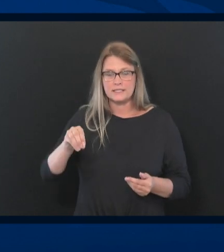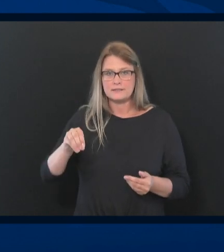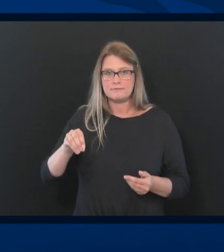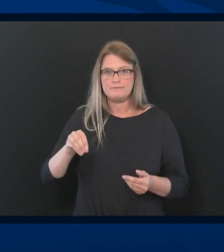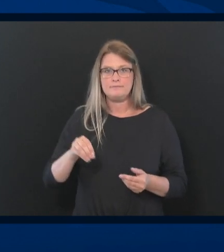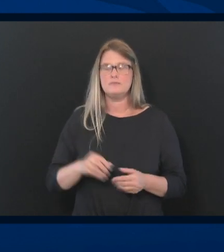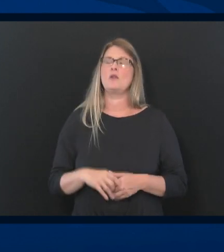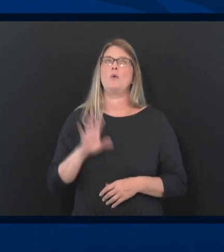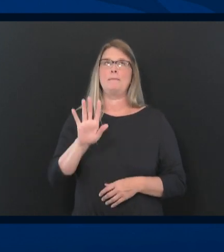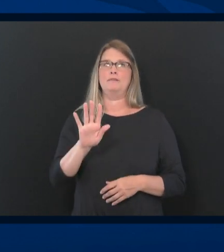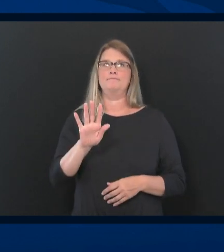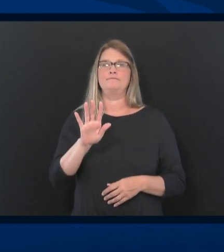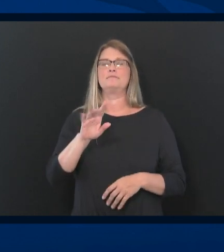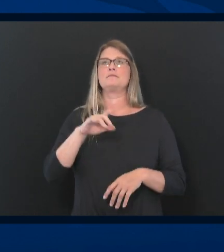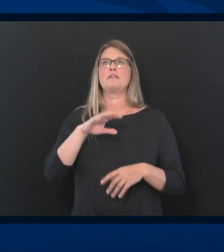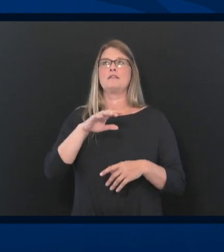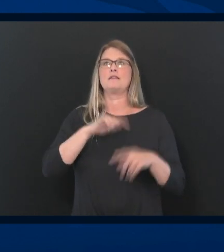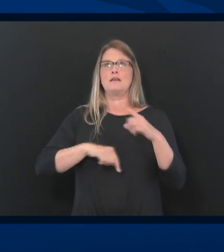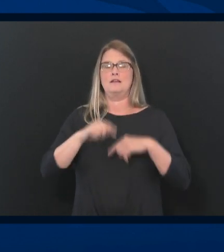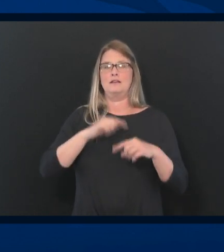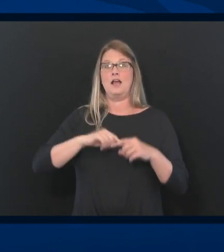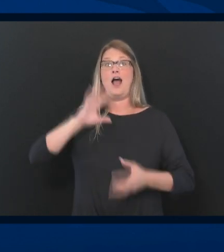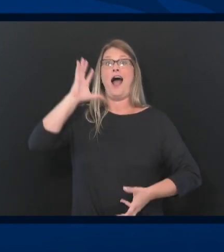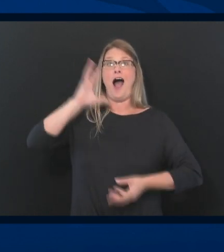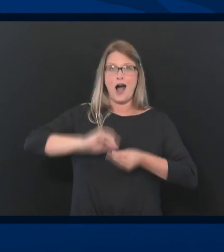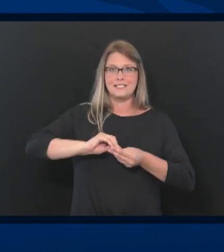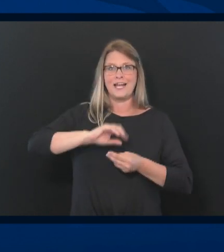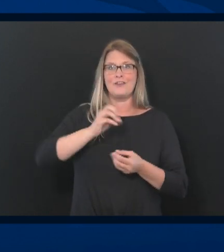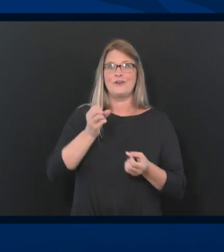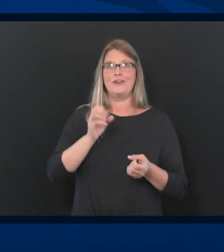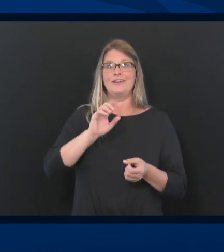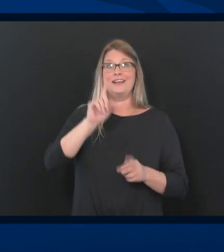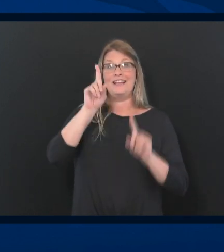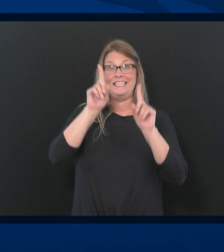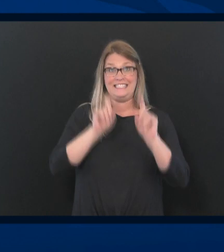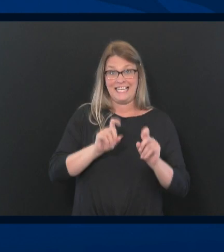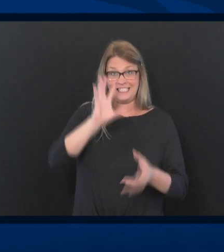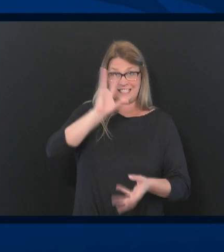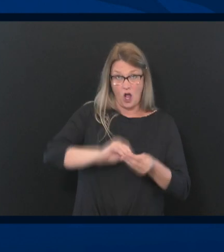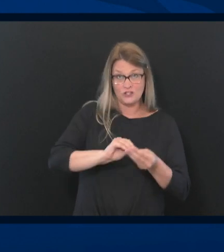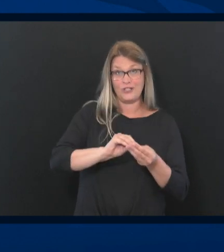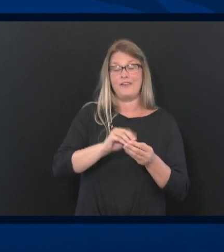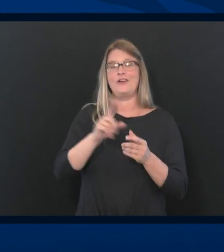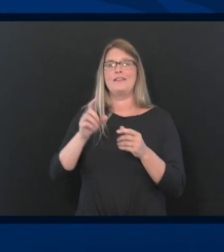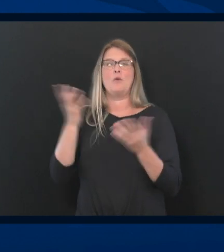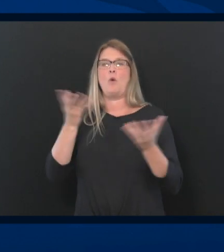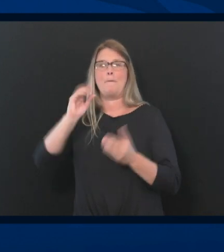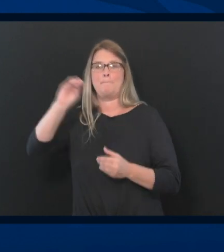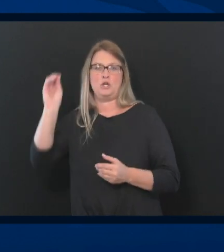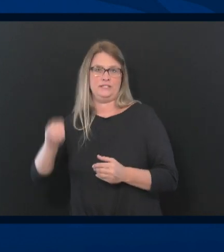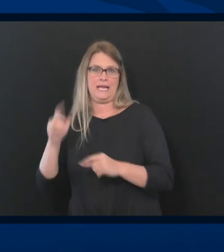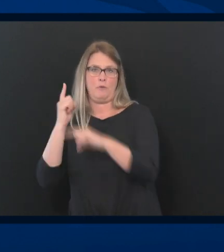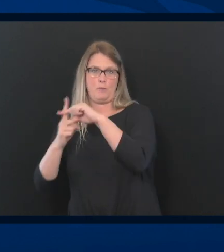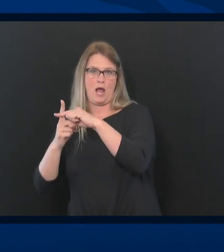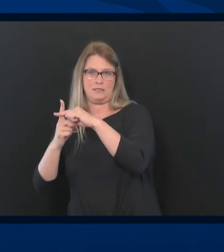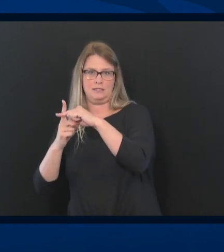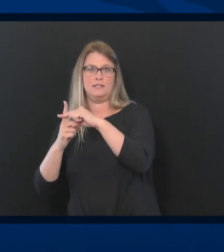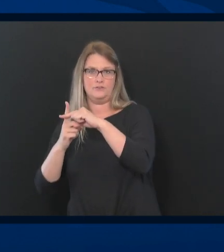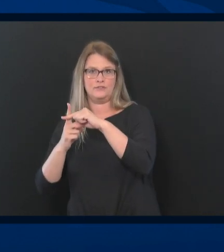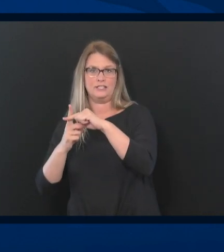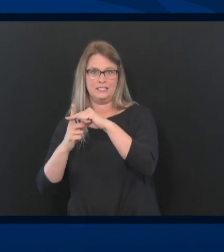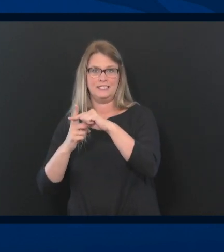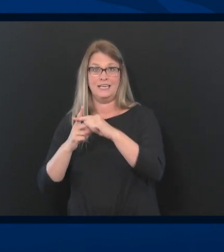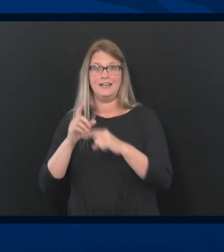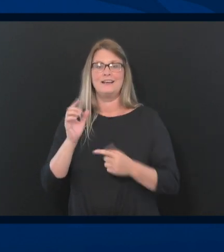tests done cumulatively, what percent are positive. And we map this actually out by the date of specimen